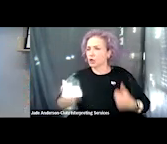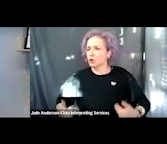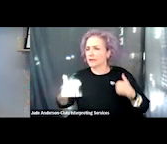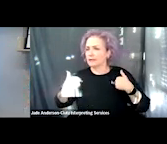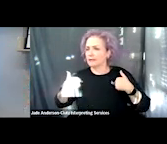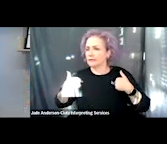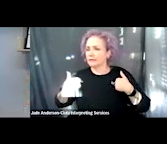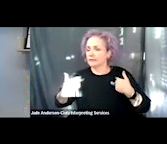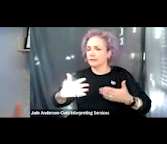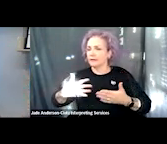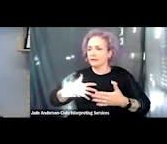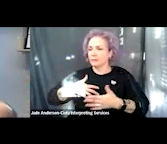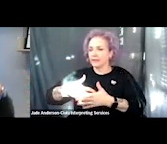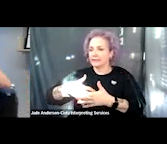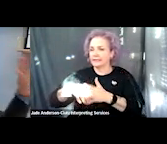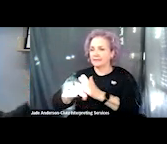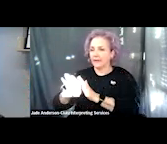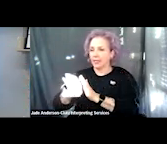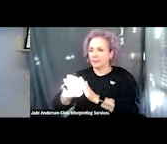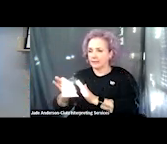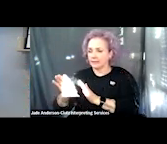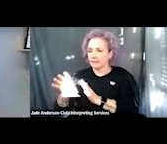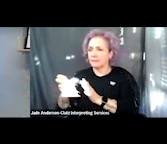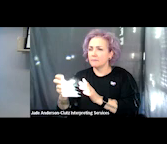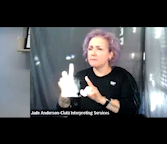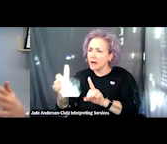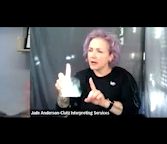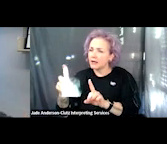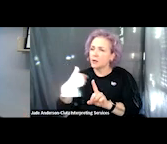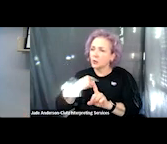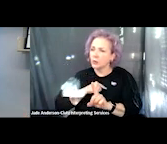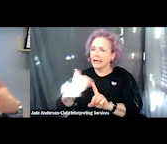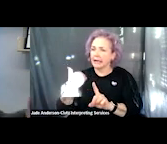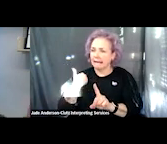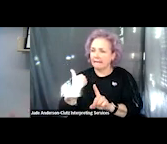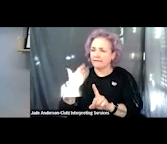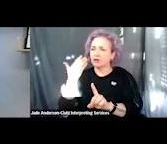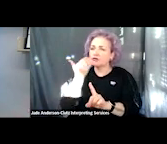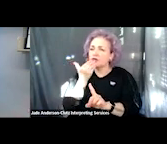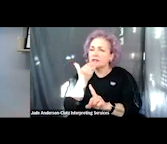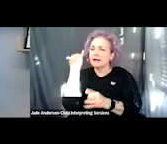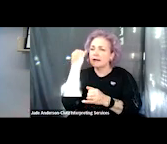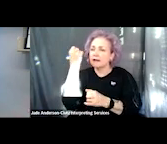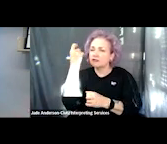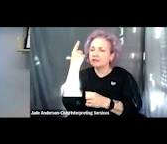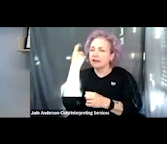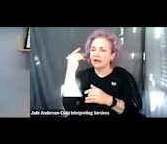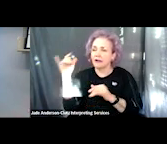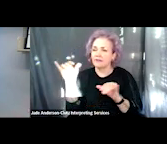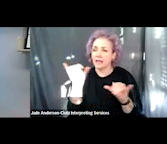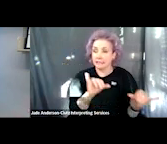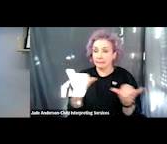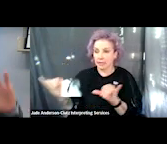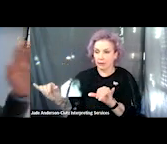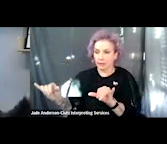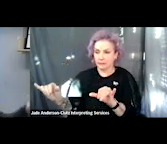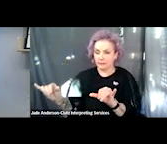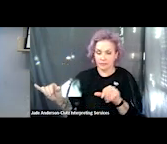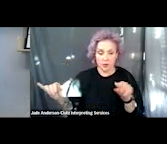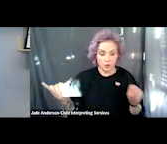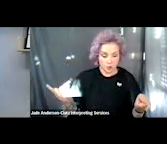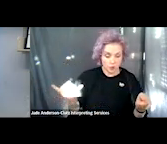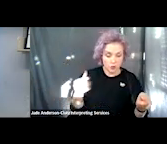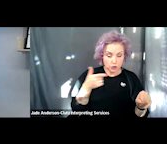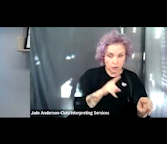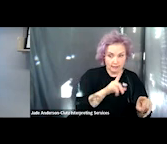human studies. Then the animals give birth and the offspring are then tested. So we're not testing the mother, not